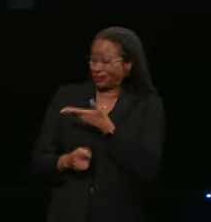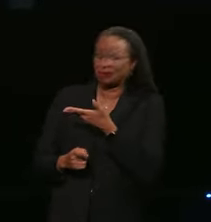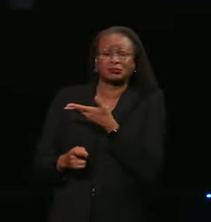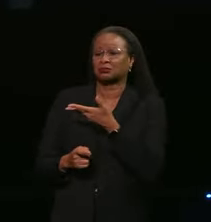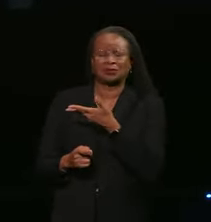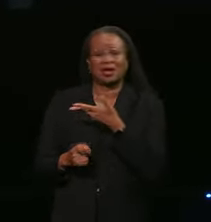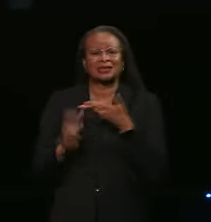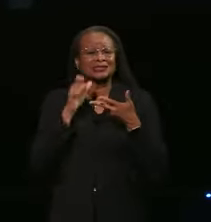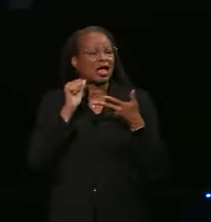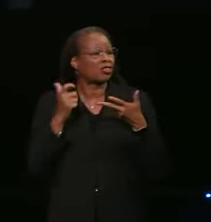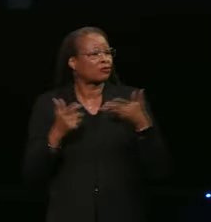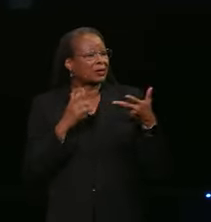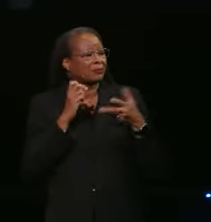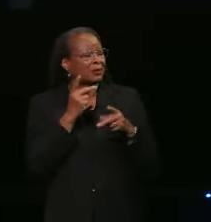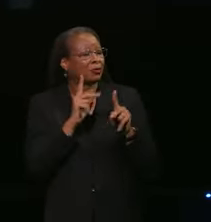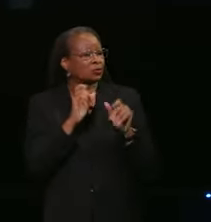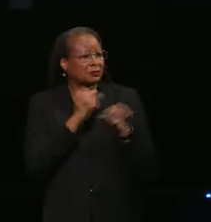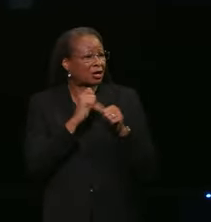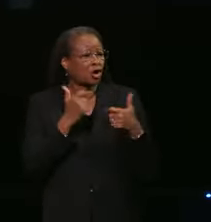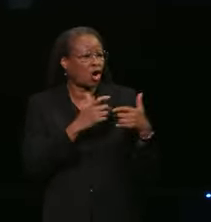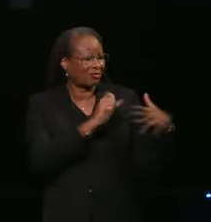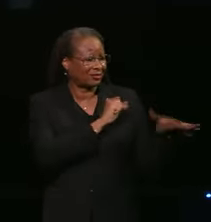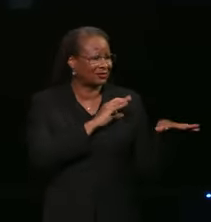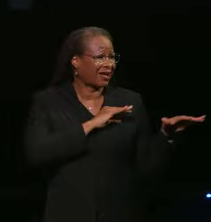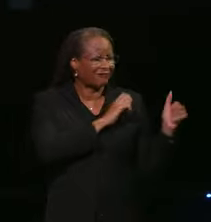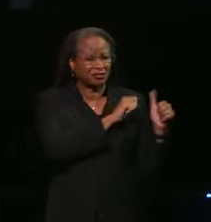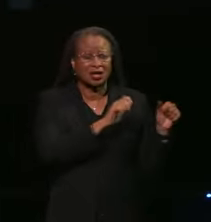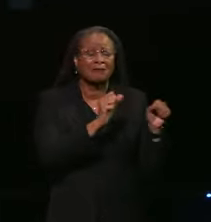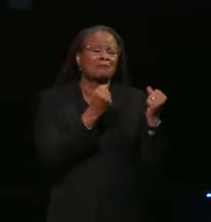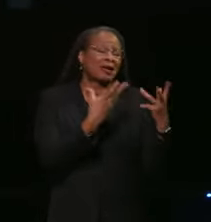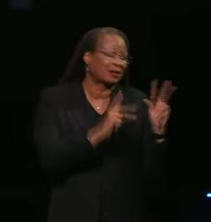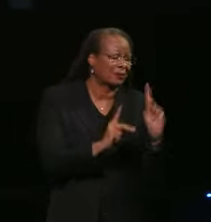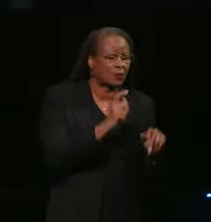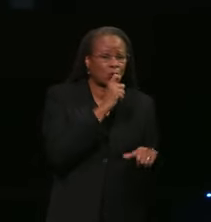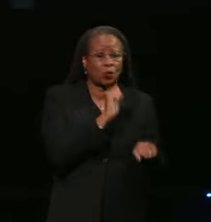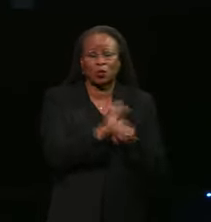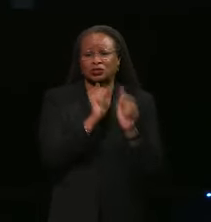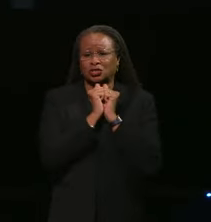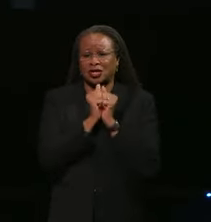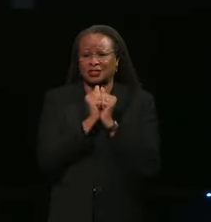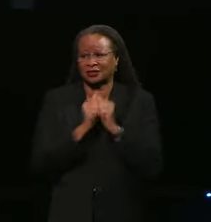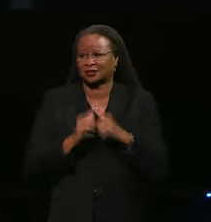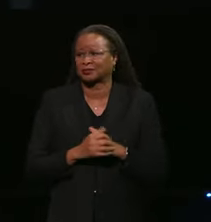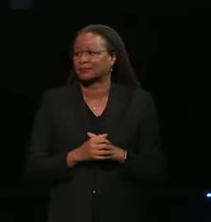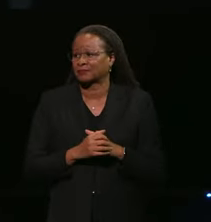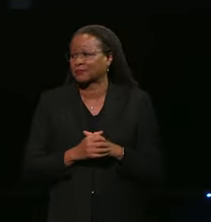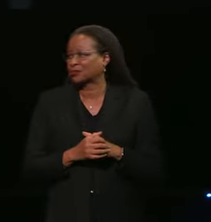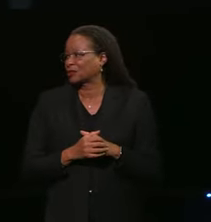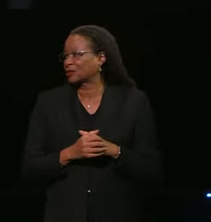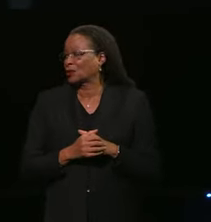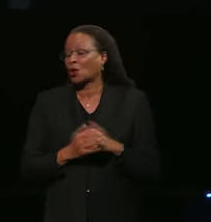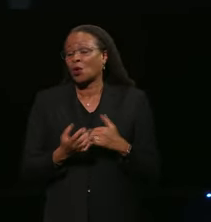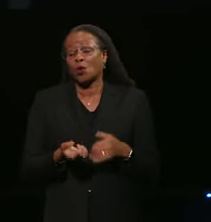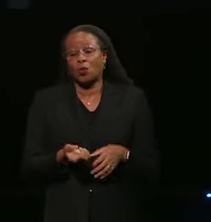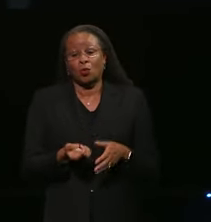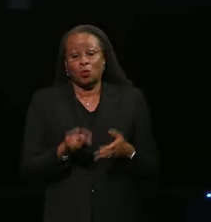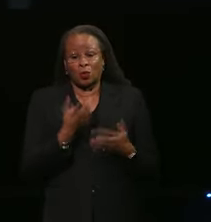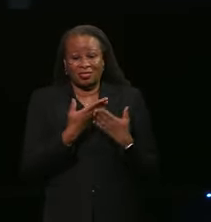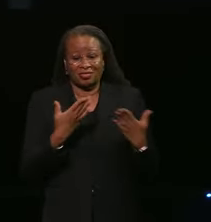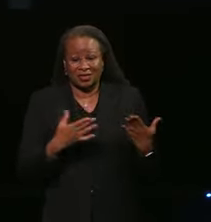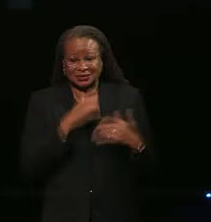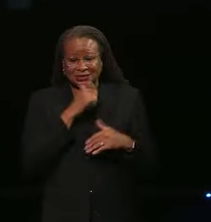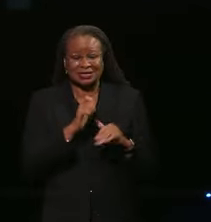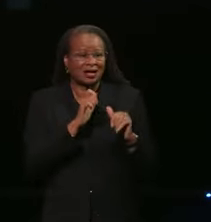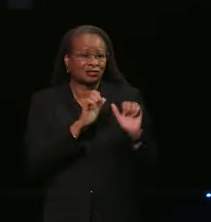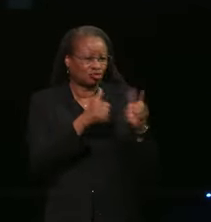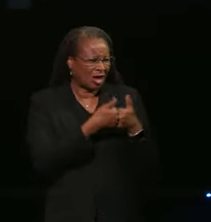that is making all this stuff. So it's a lot of people working together. And one of the things that is not challenging,